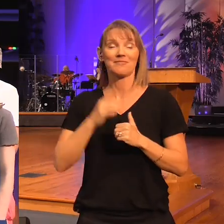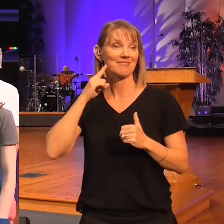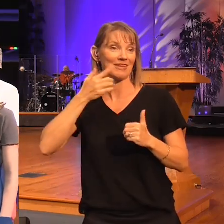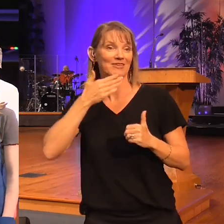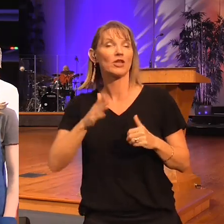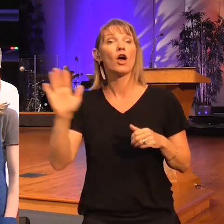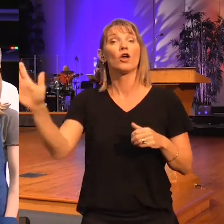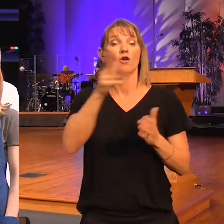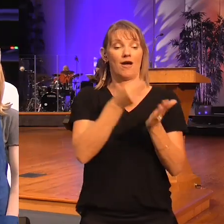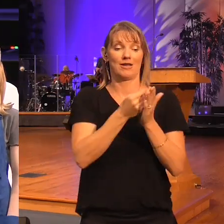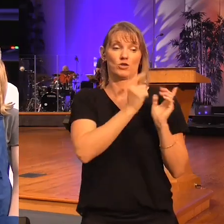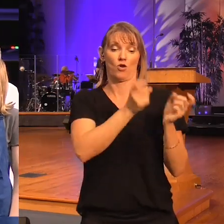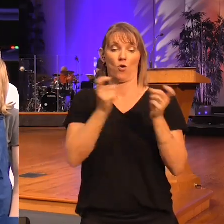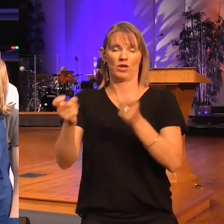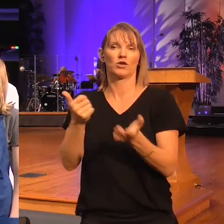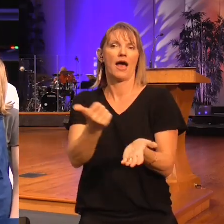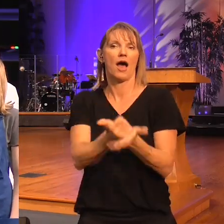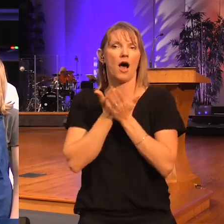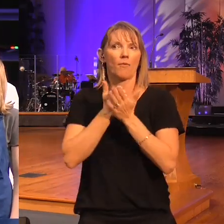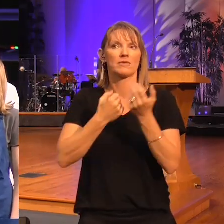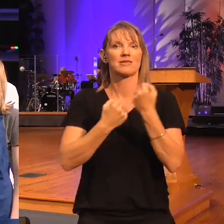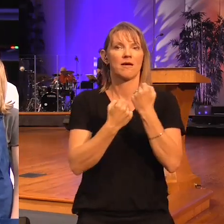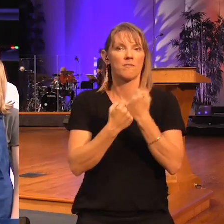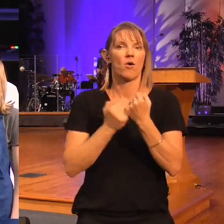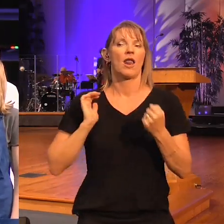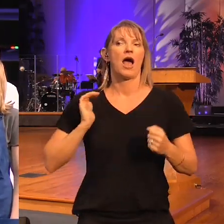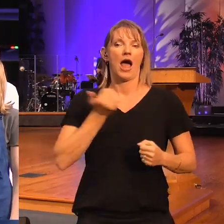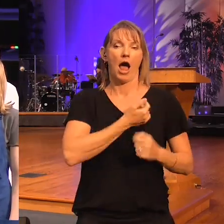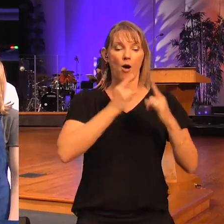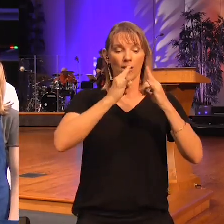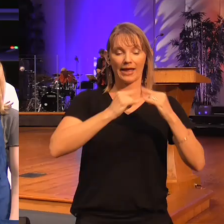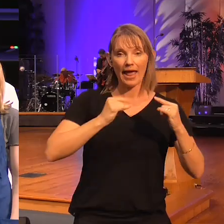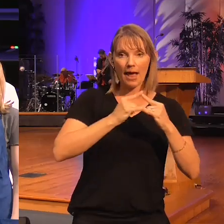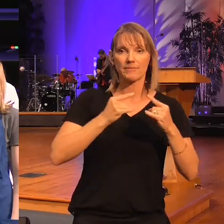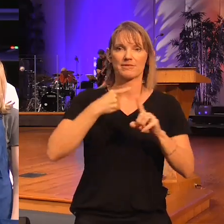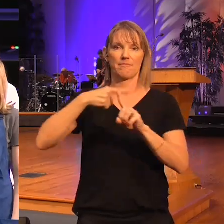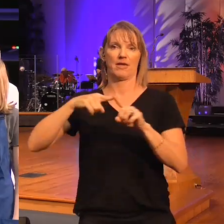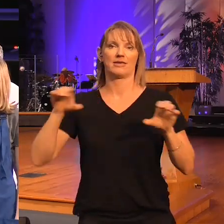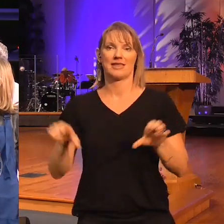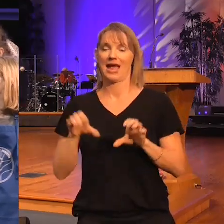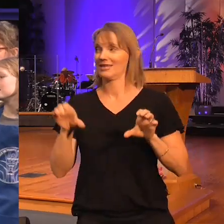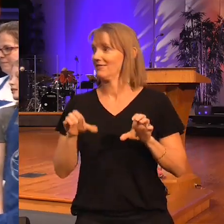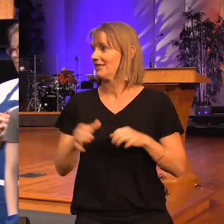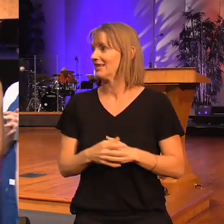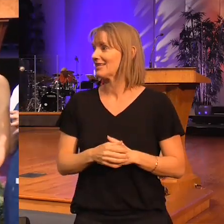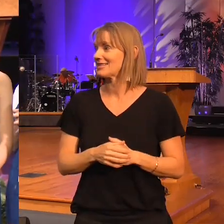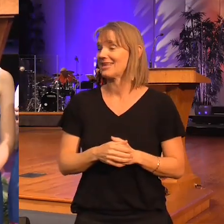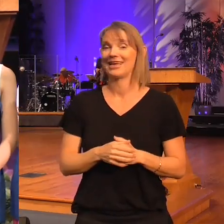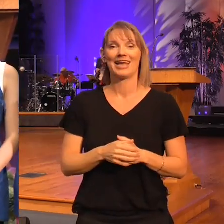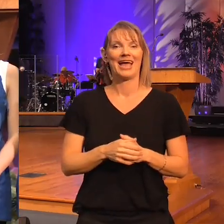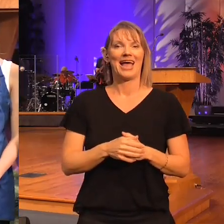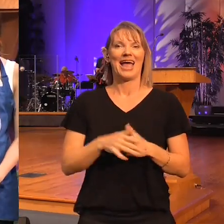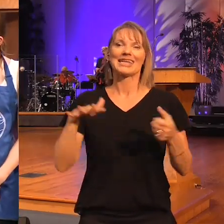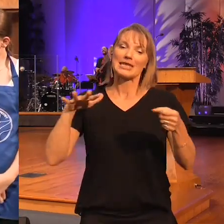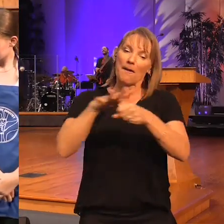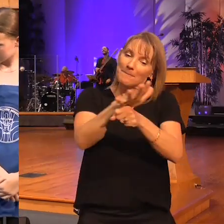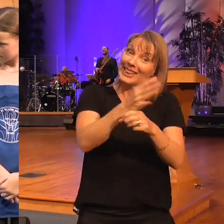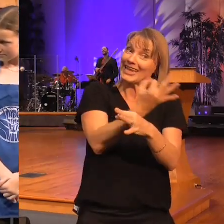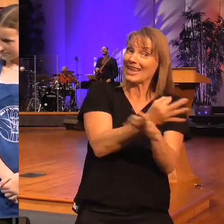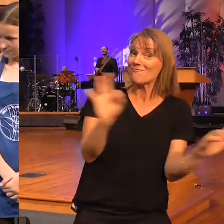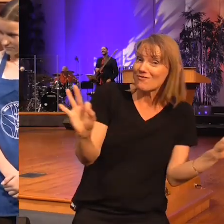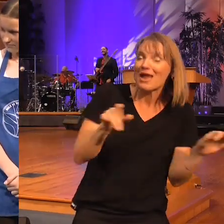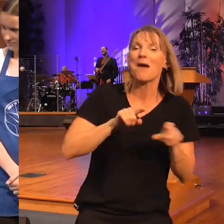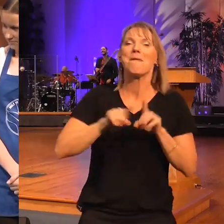Sounds good. Your donations help support our camps and activities. It's completely